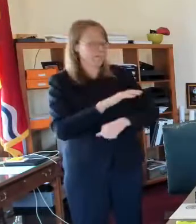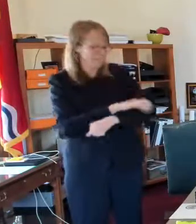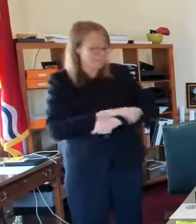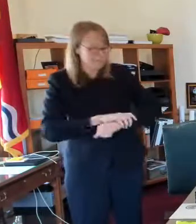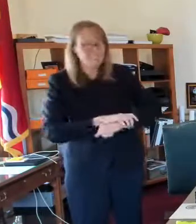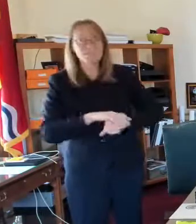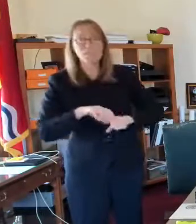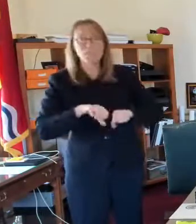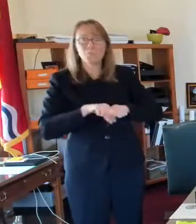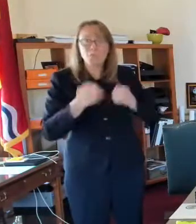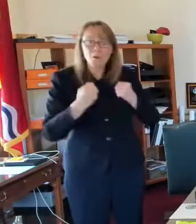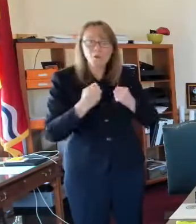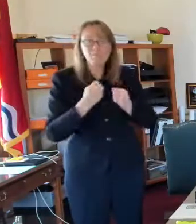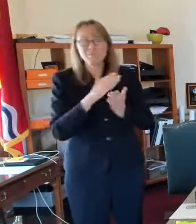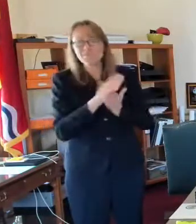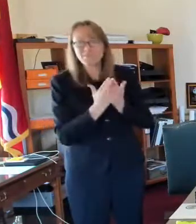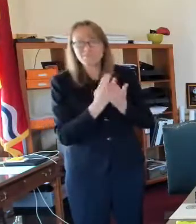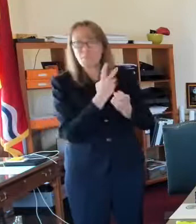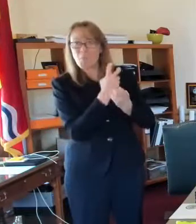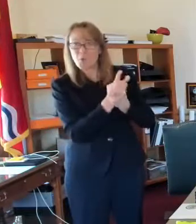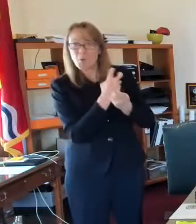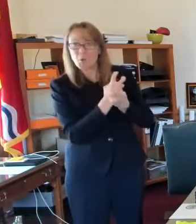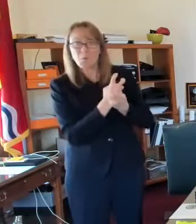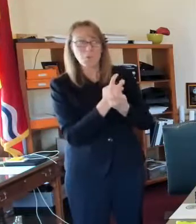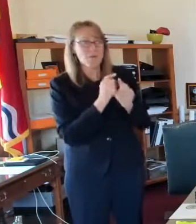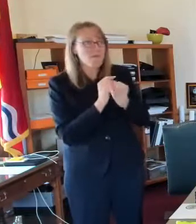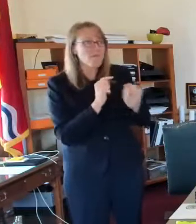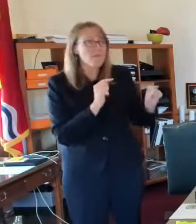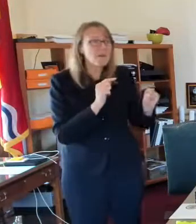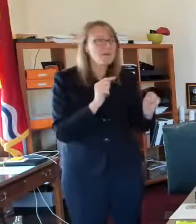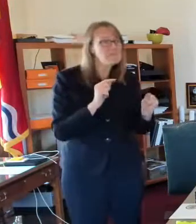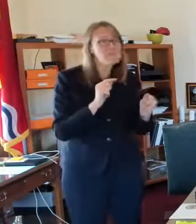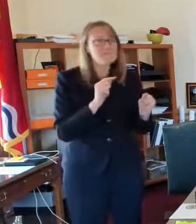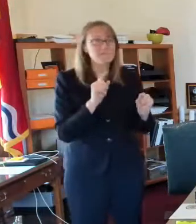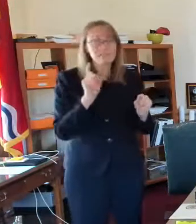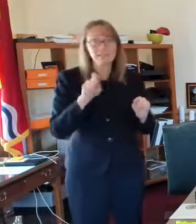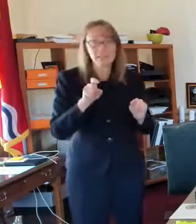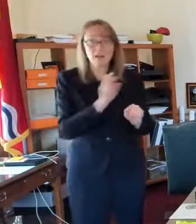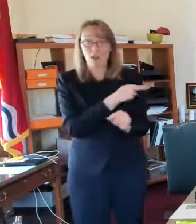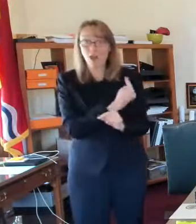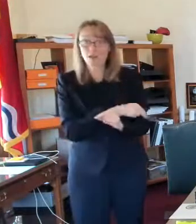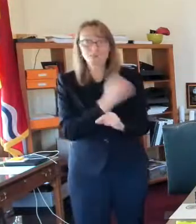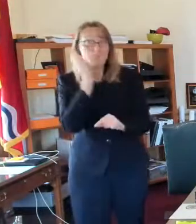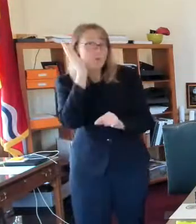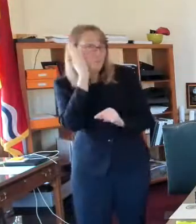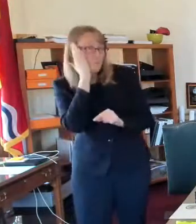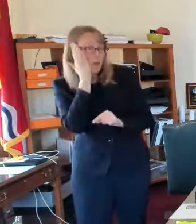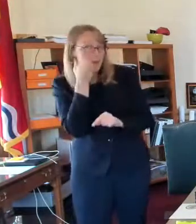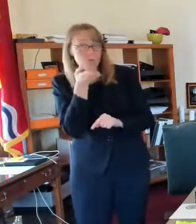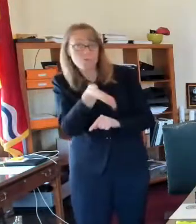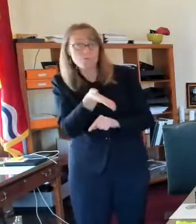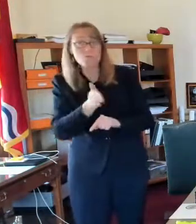they are vying for beds in the hospitals too. So we got to get these COVID numbers down.